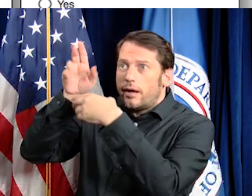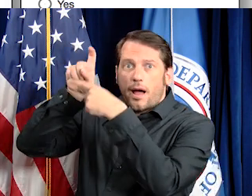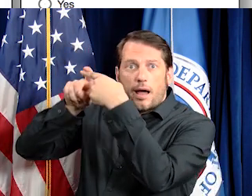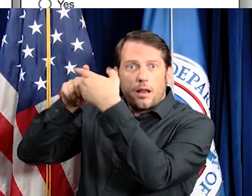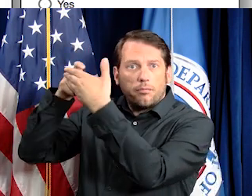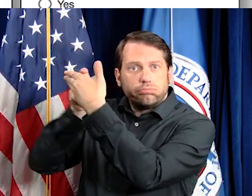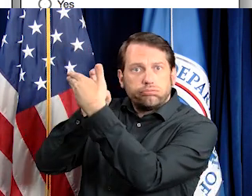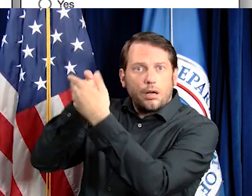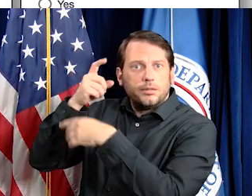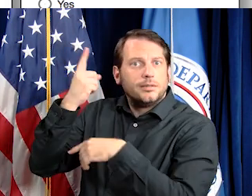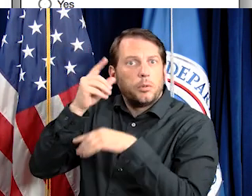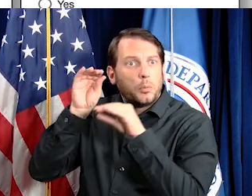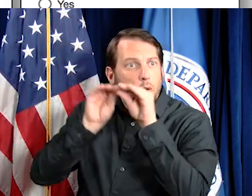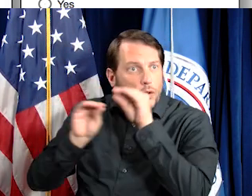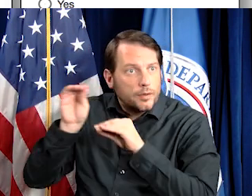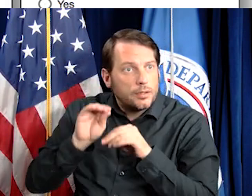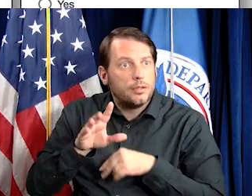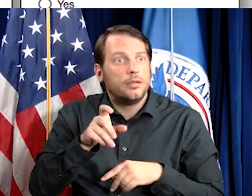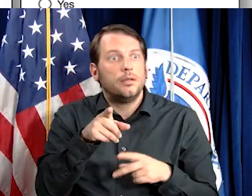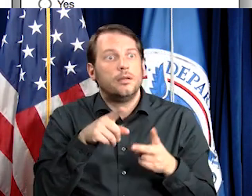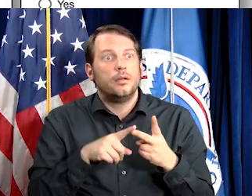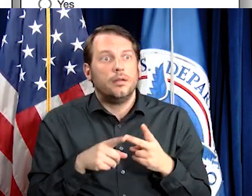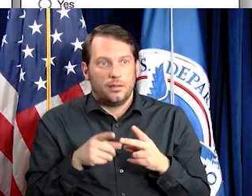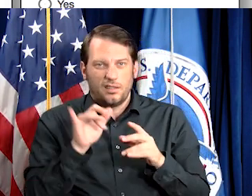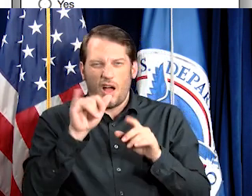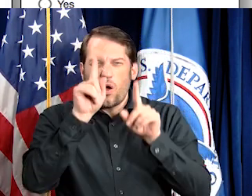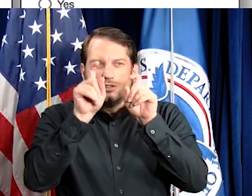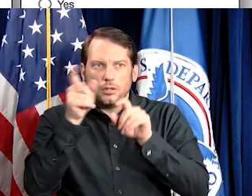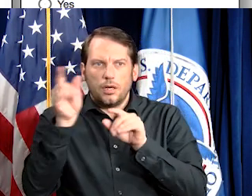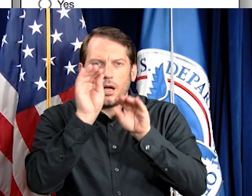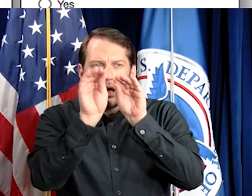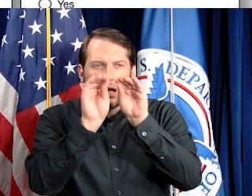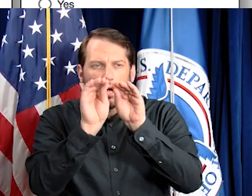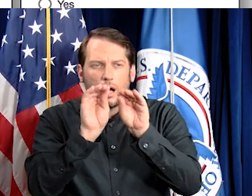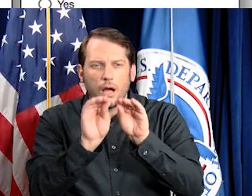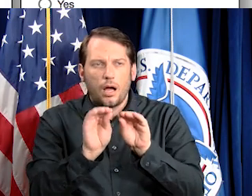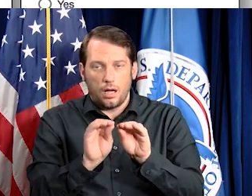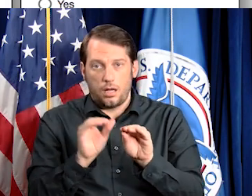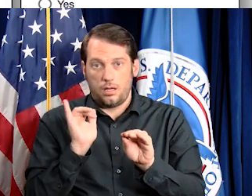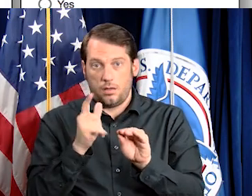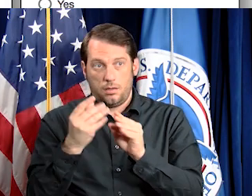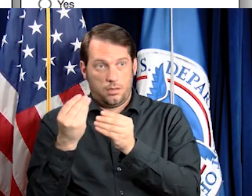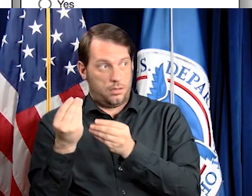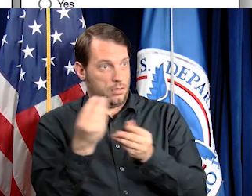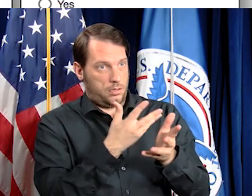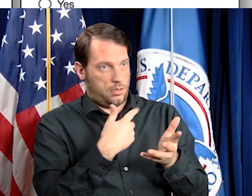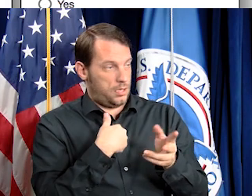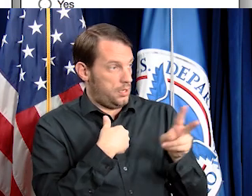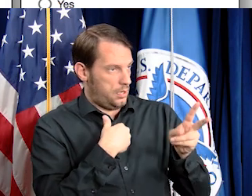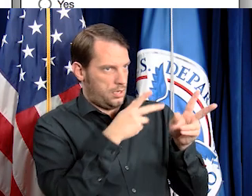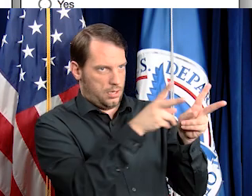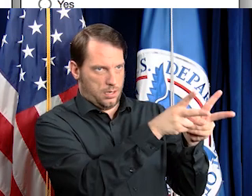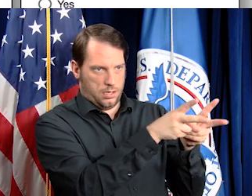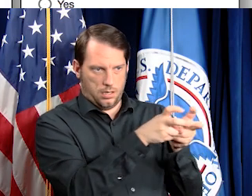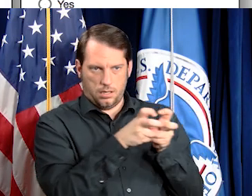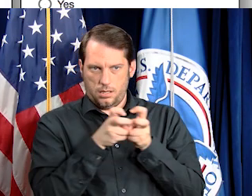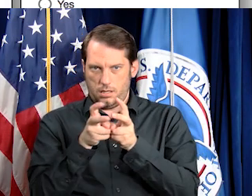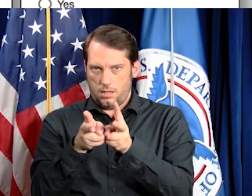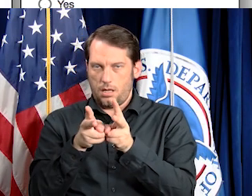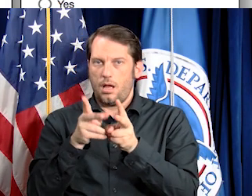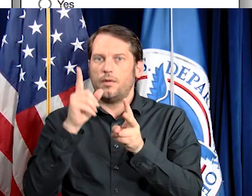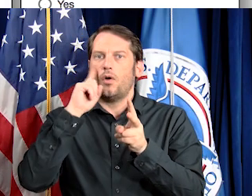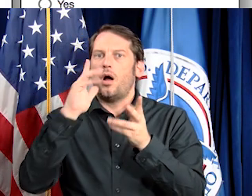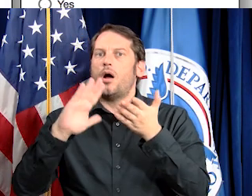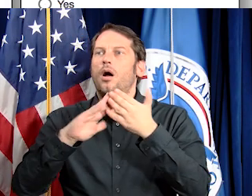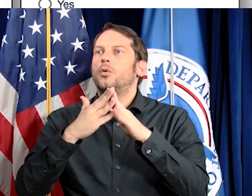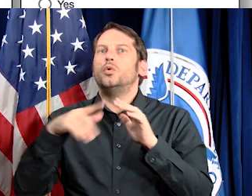is pretty extensive. And what we do is we turn these Did You Feel It reports into community internet intensity